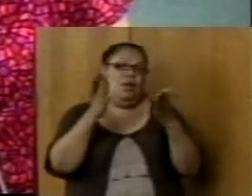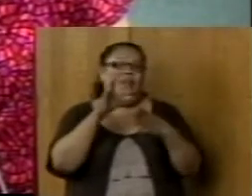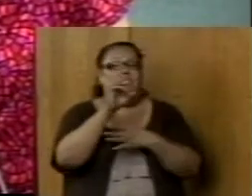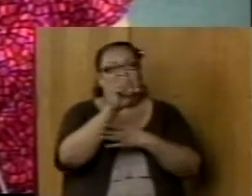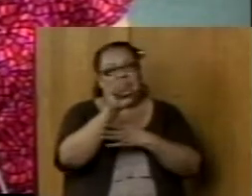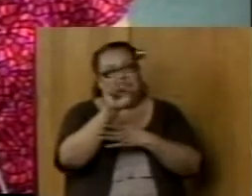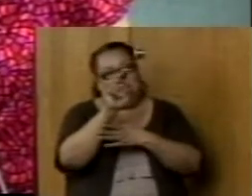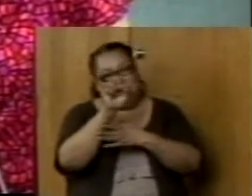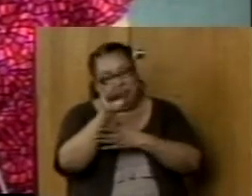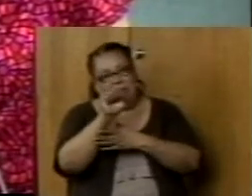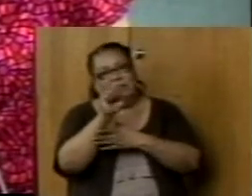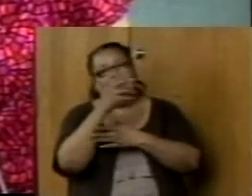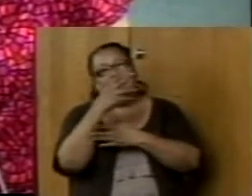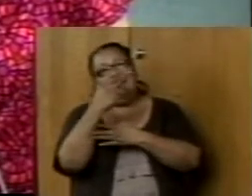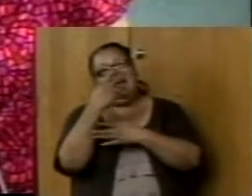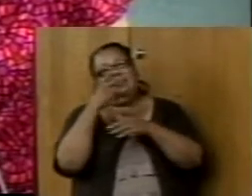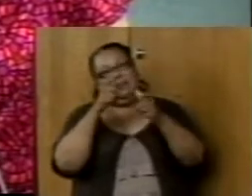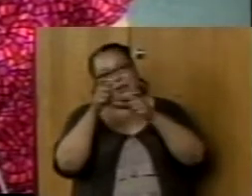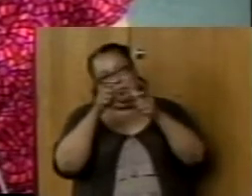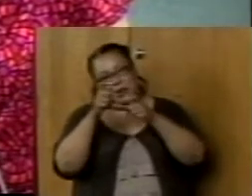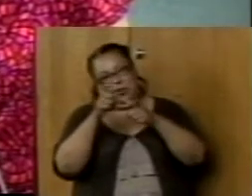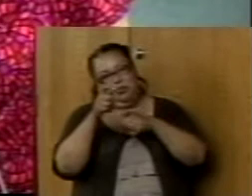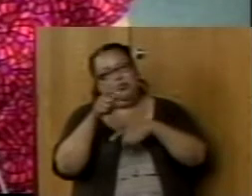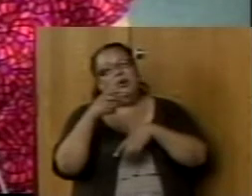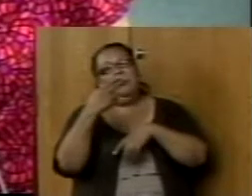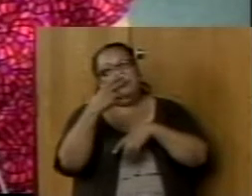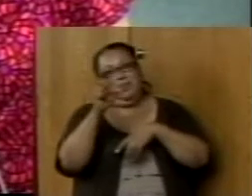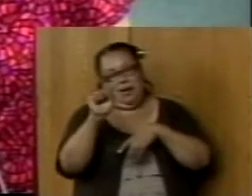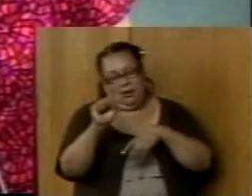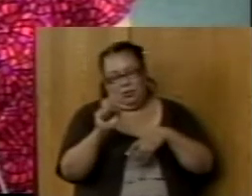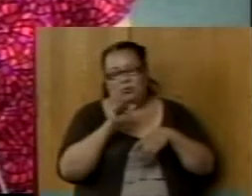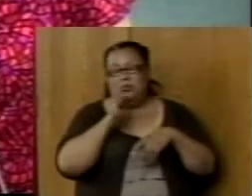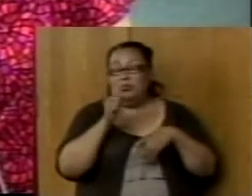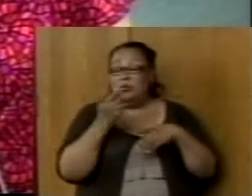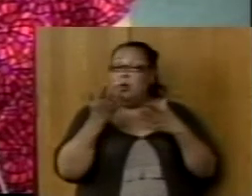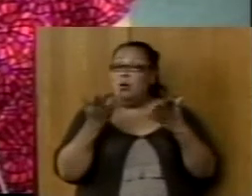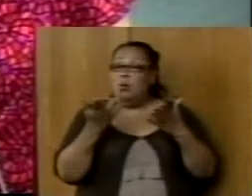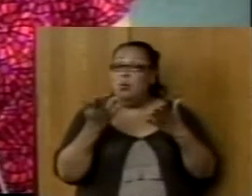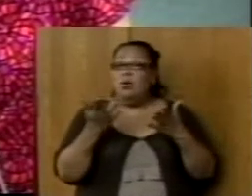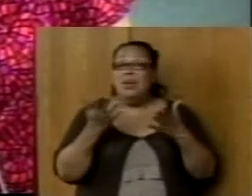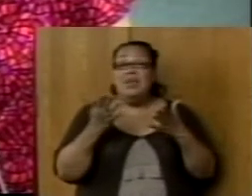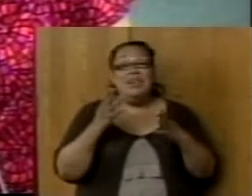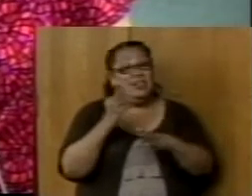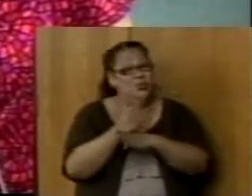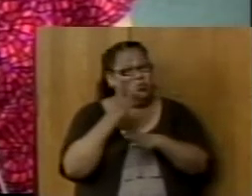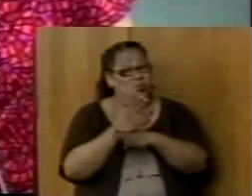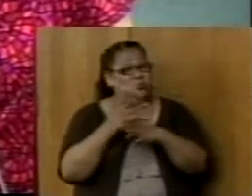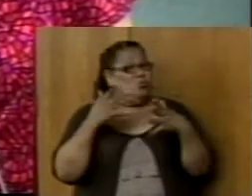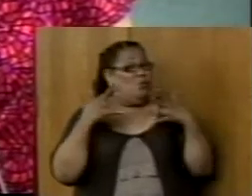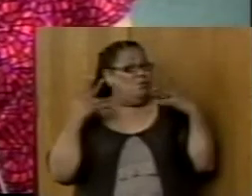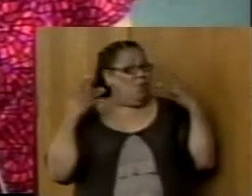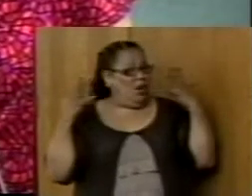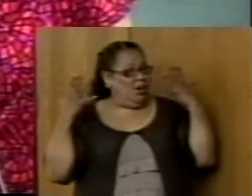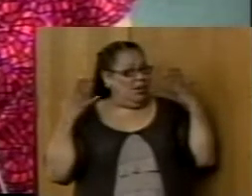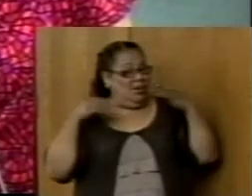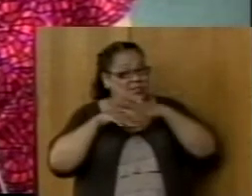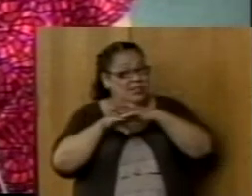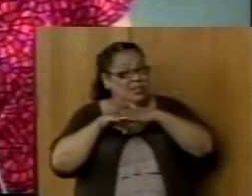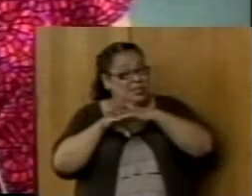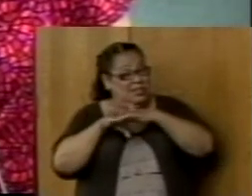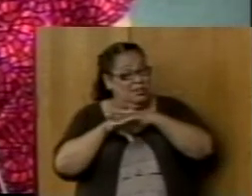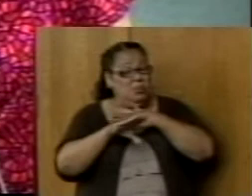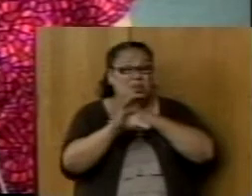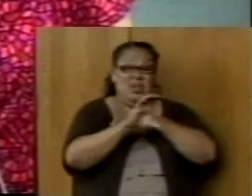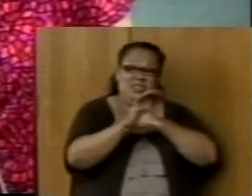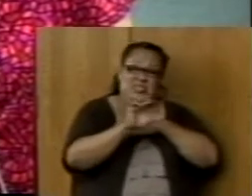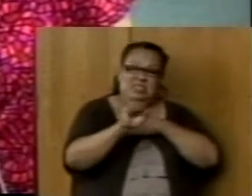the new platform, and it's user friendly. It's even now more accessible. It has the